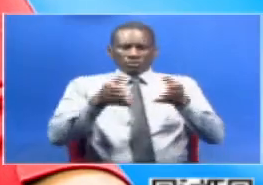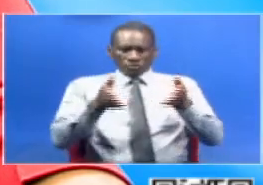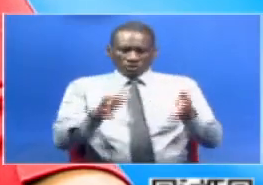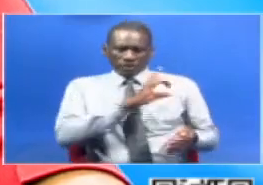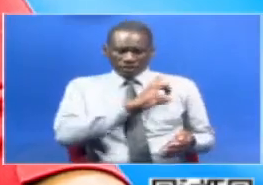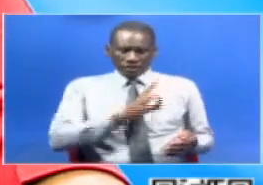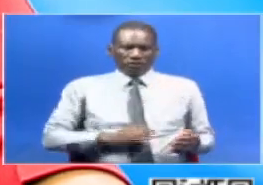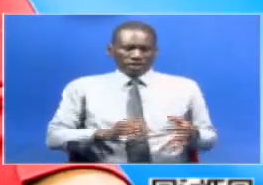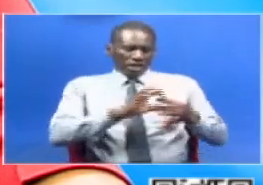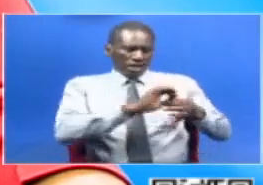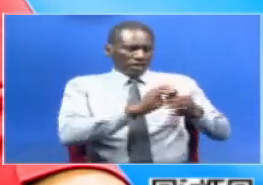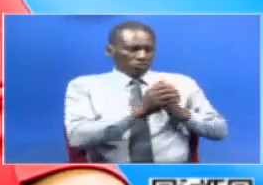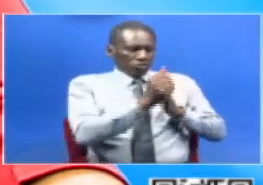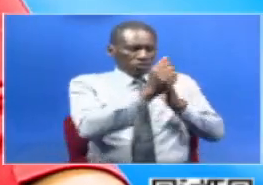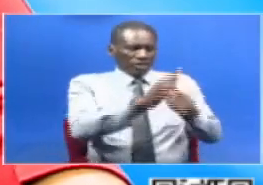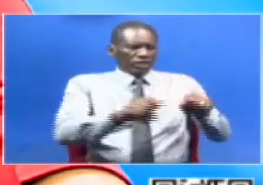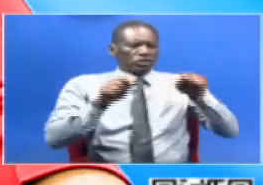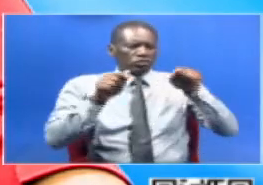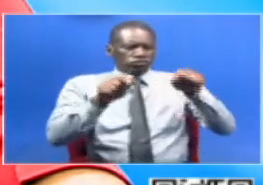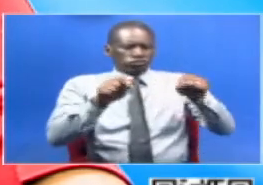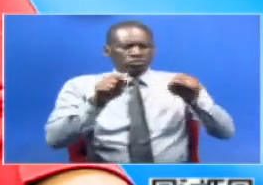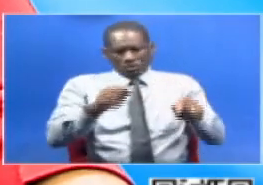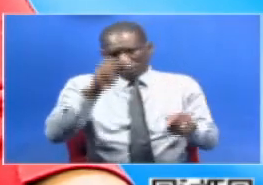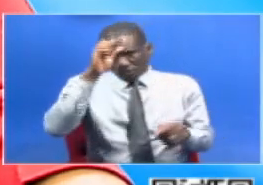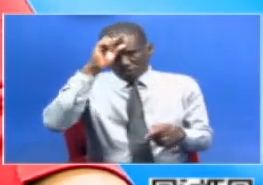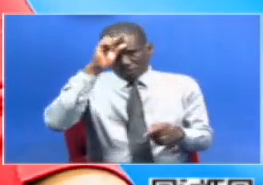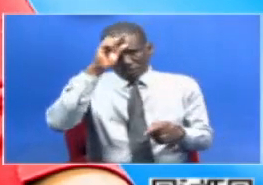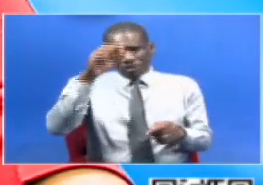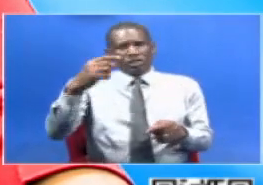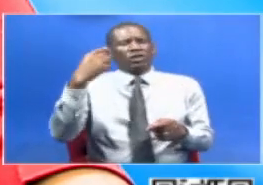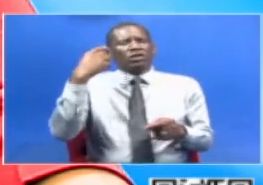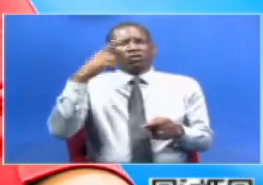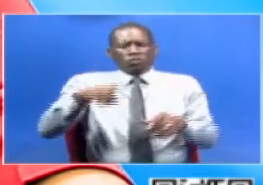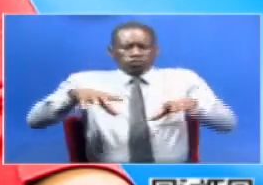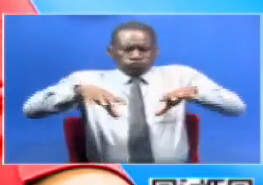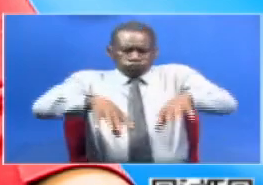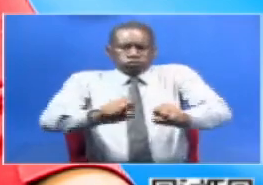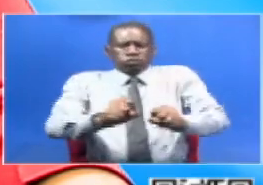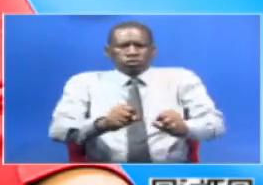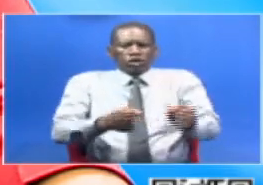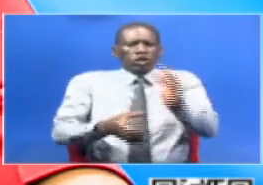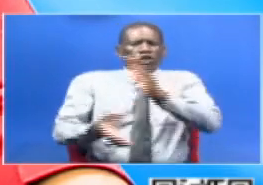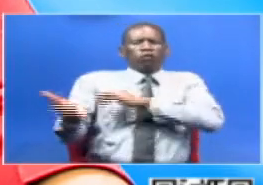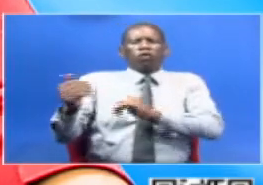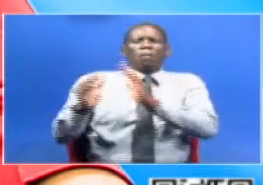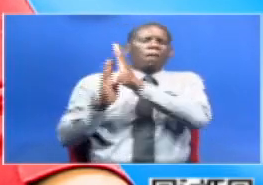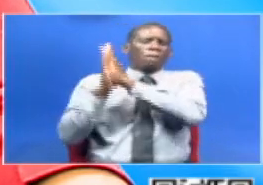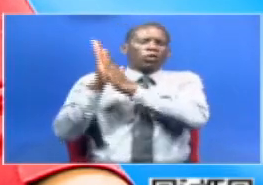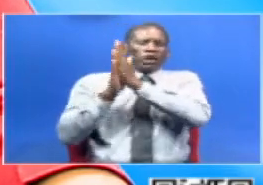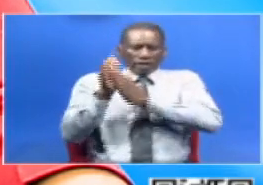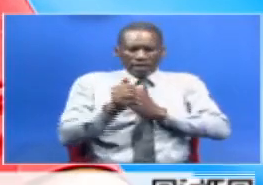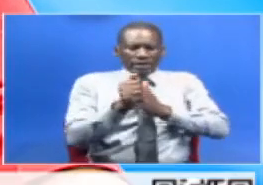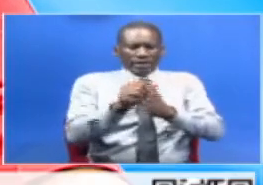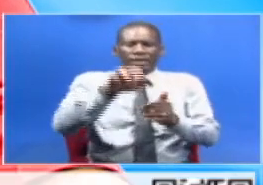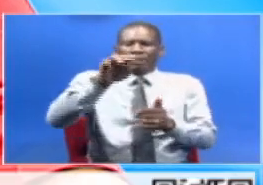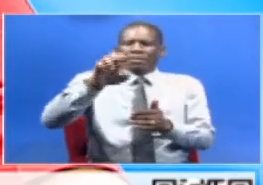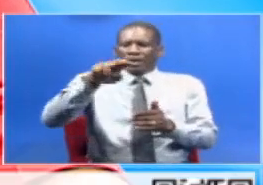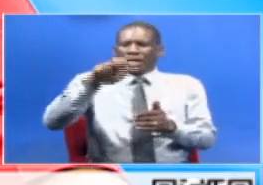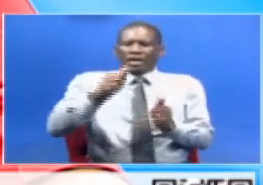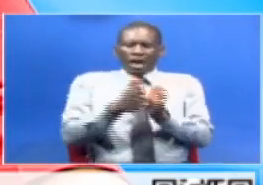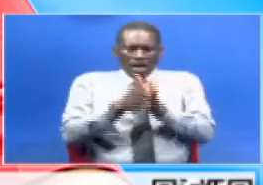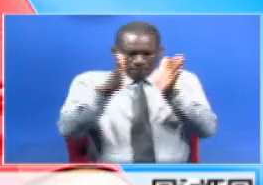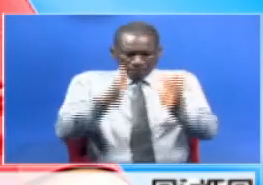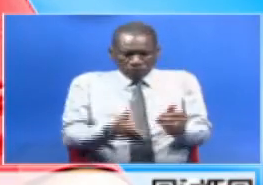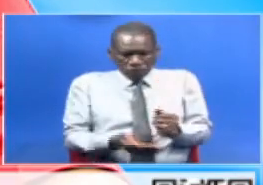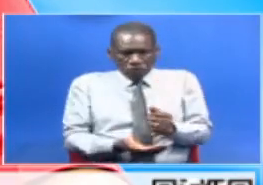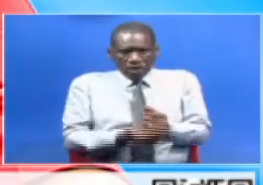Now, Azimio Leaders are blaming the government for allegedly abducting ex-Mungiki leader Maina Njenga and his personal assistant, who were